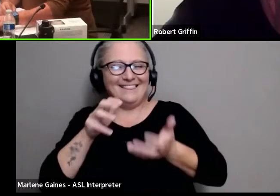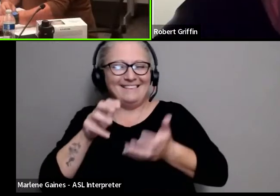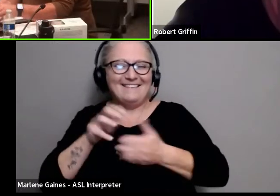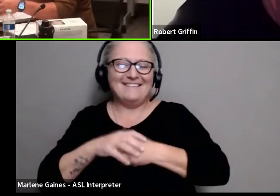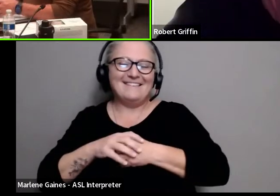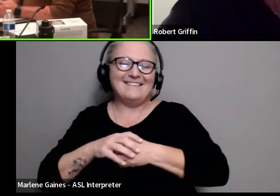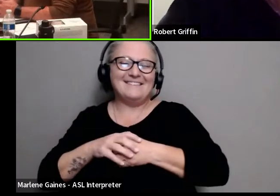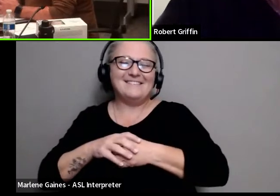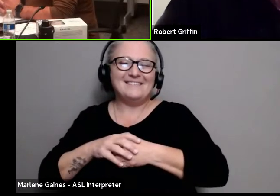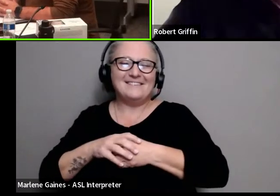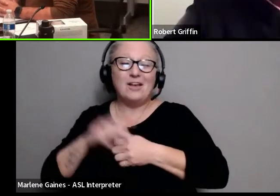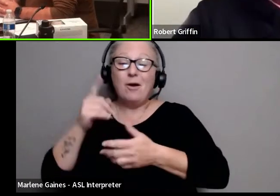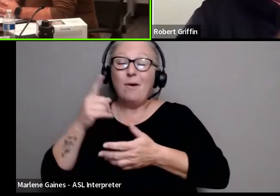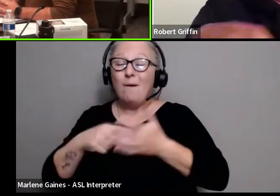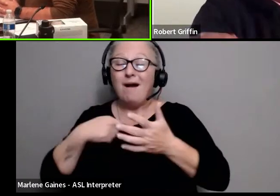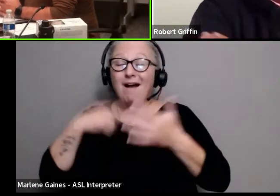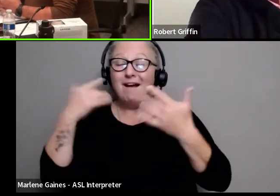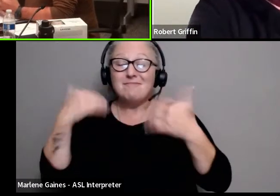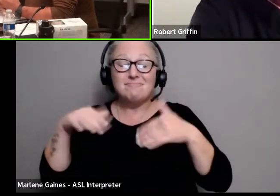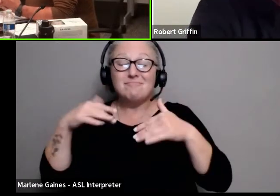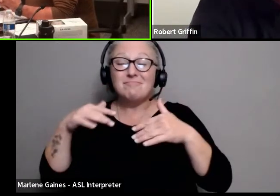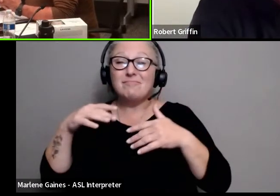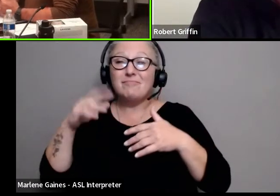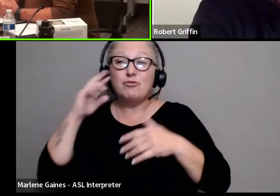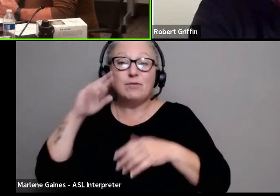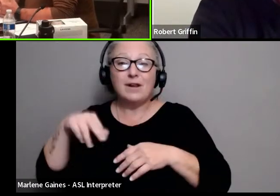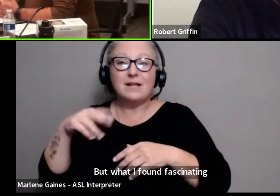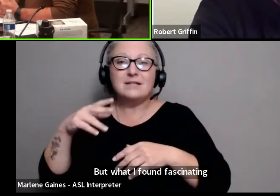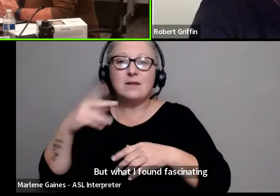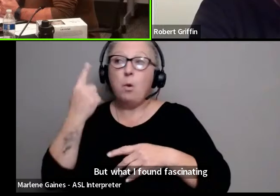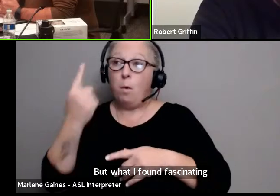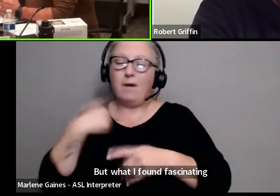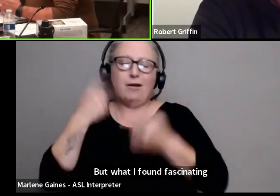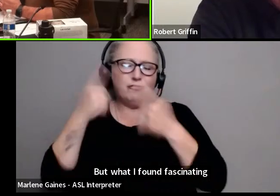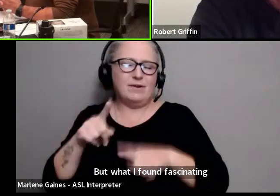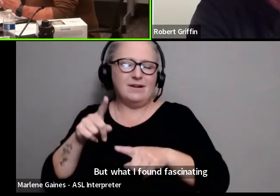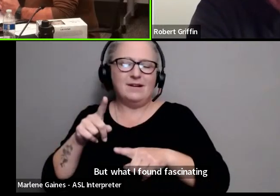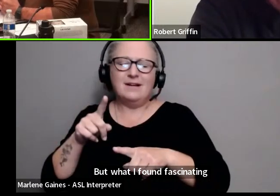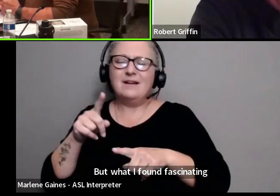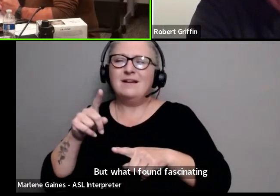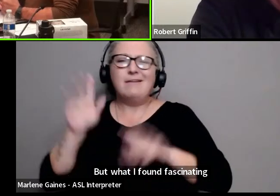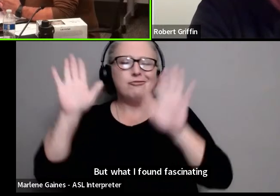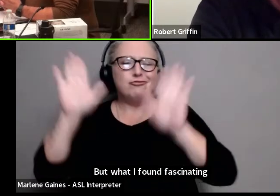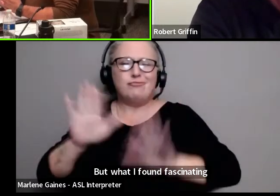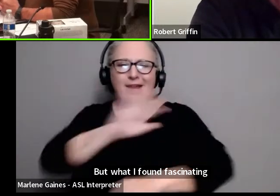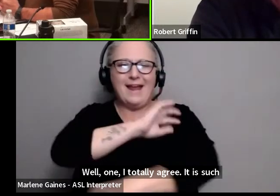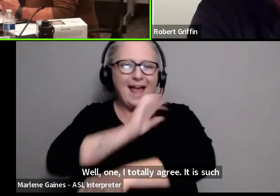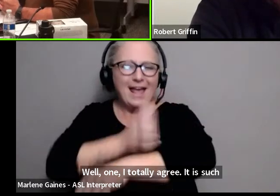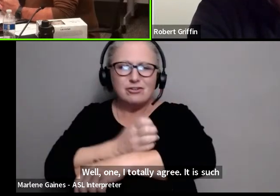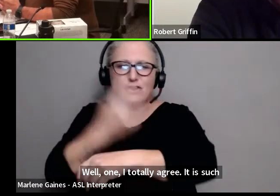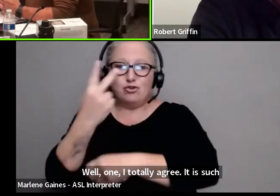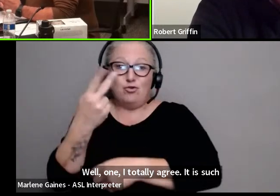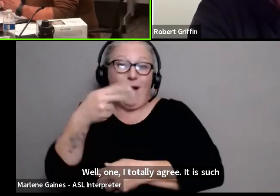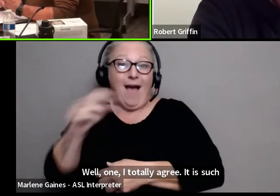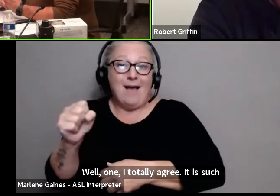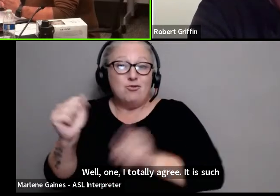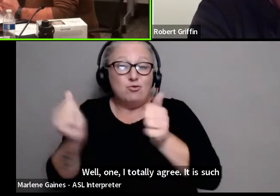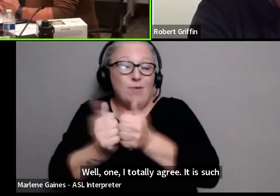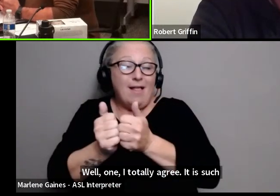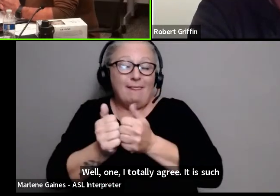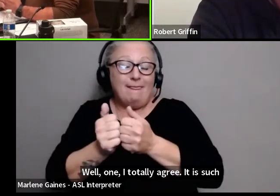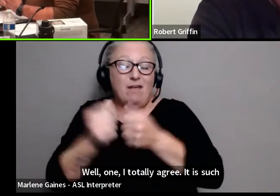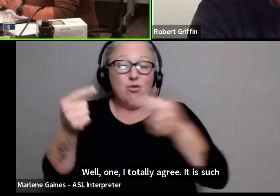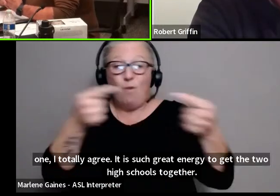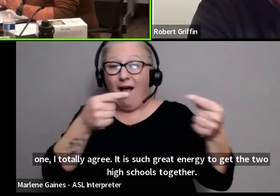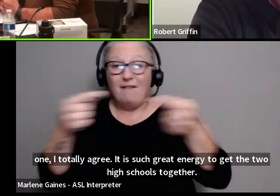But what I found fascinating, well, one, I totally agree. It is such great energy to get the two high schools together. The